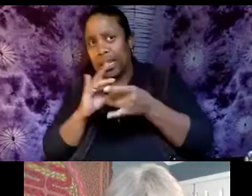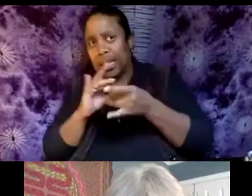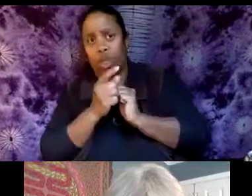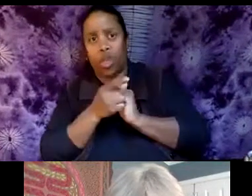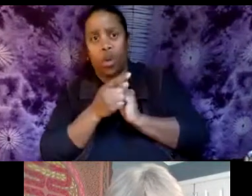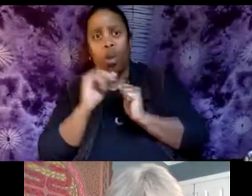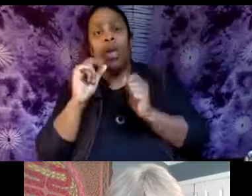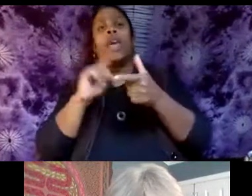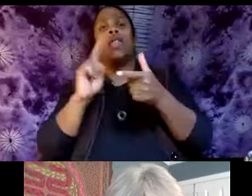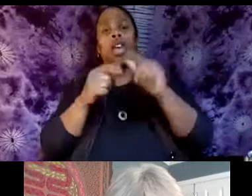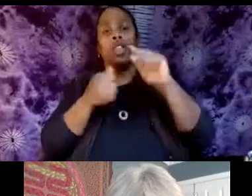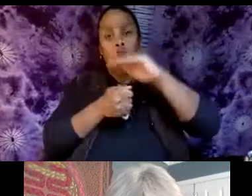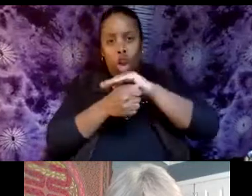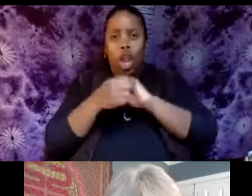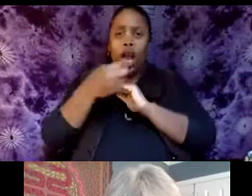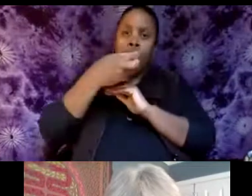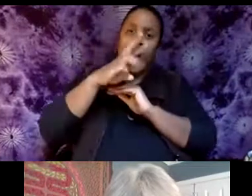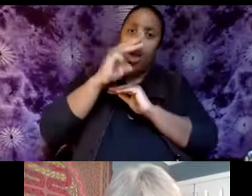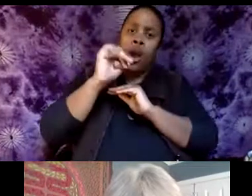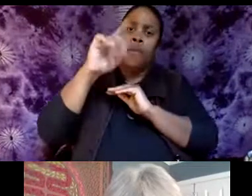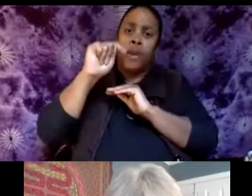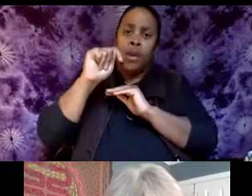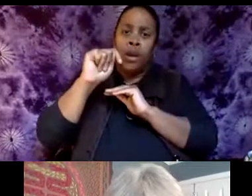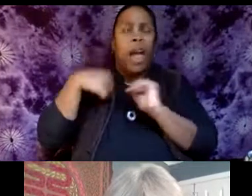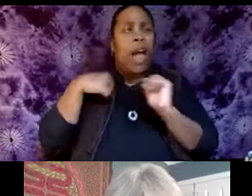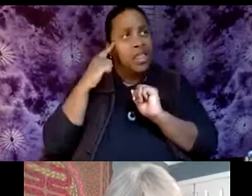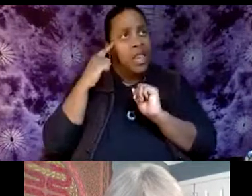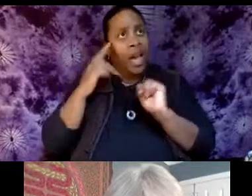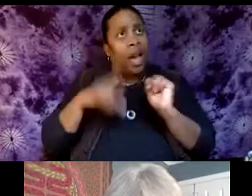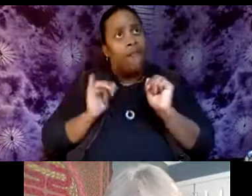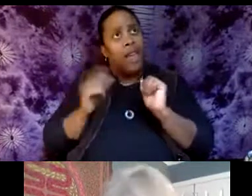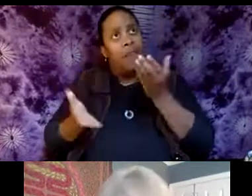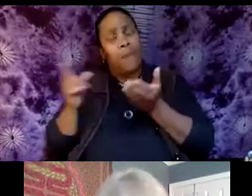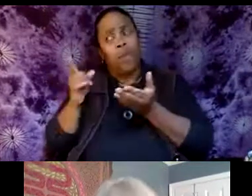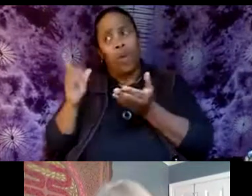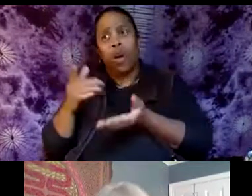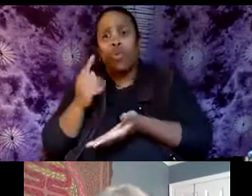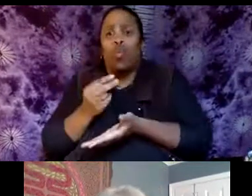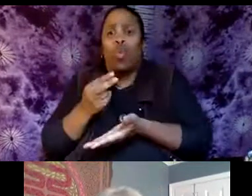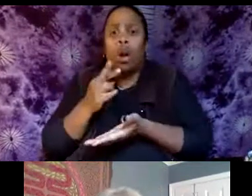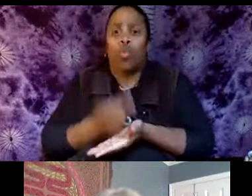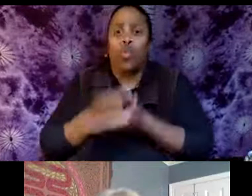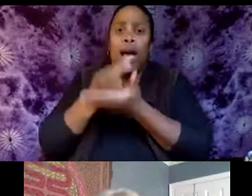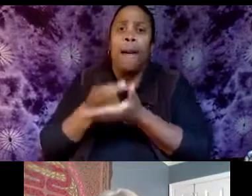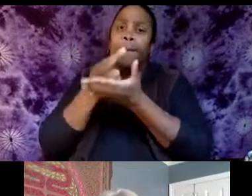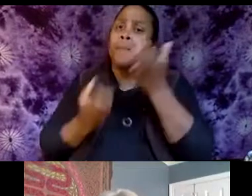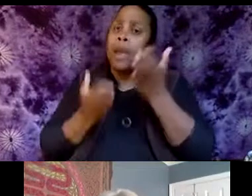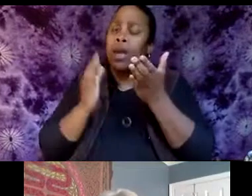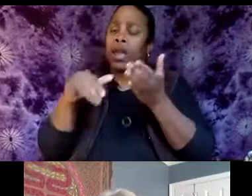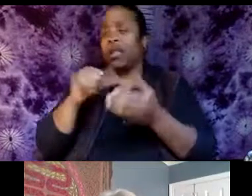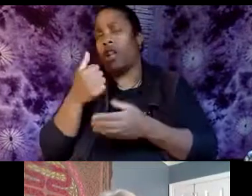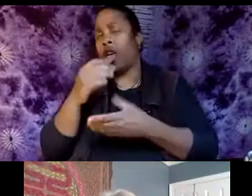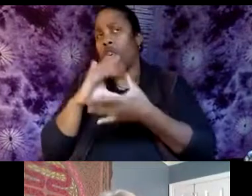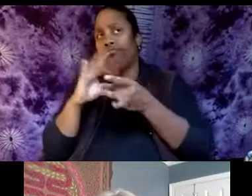within. I actually almost feel like maybe possibly he'll even do like rehab or something. I'm not sure. That's kind of another message I was getting when I got the